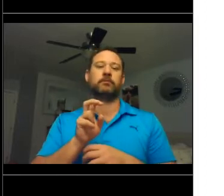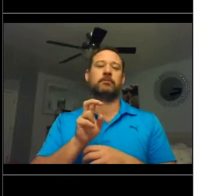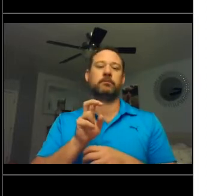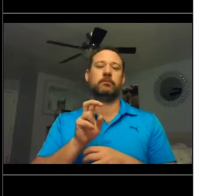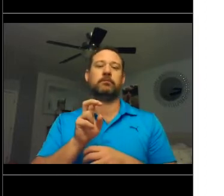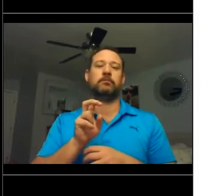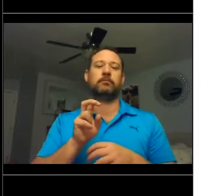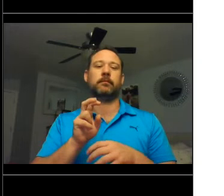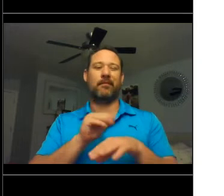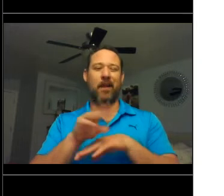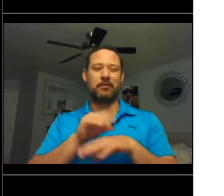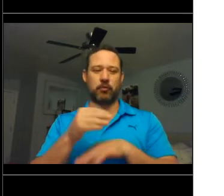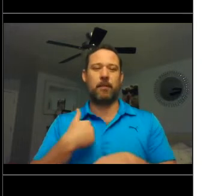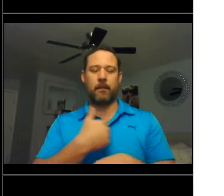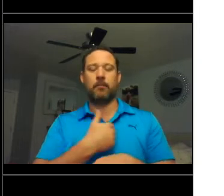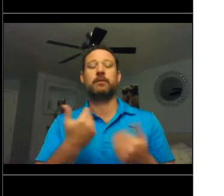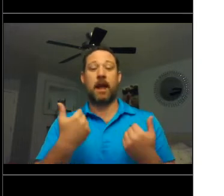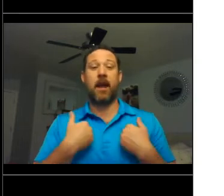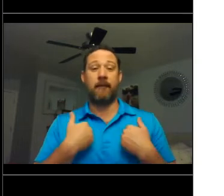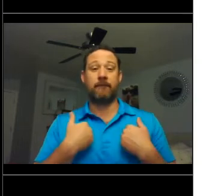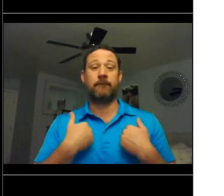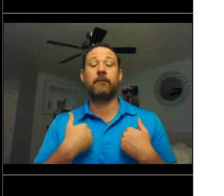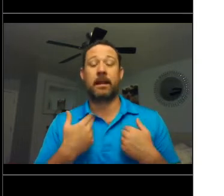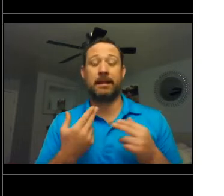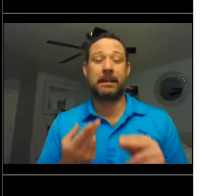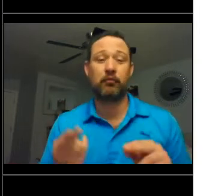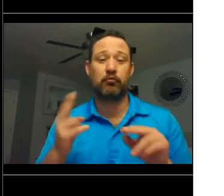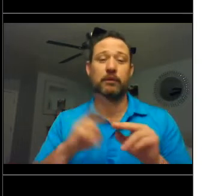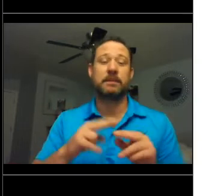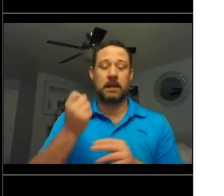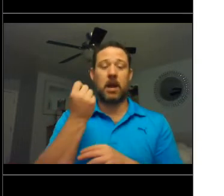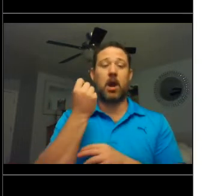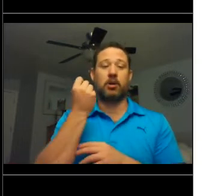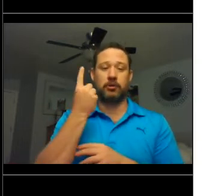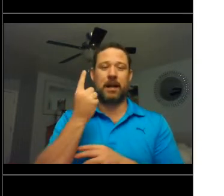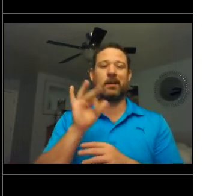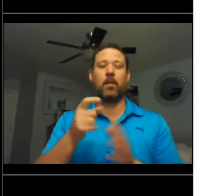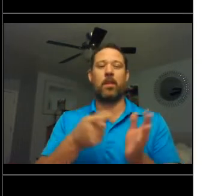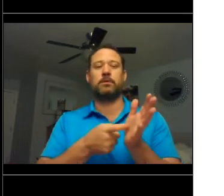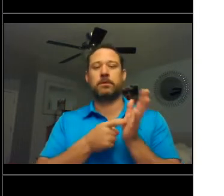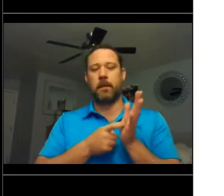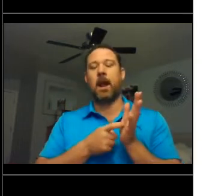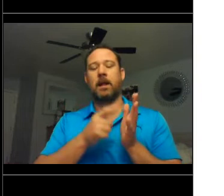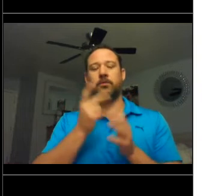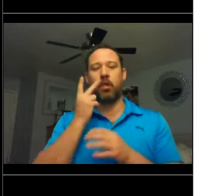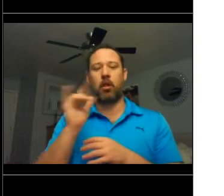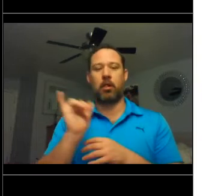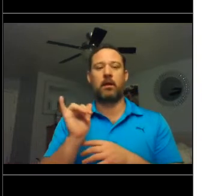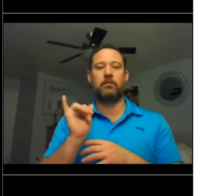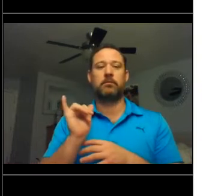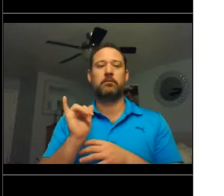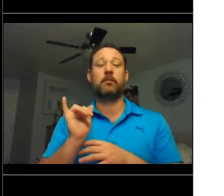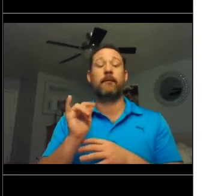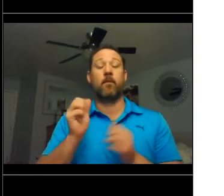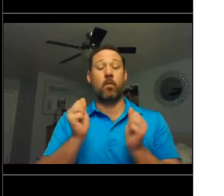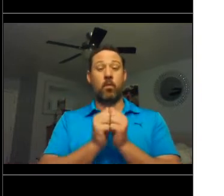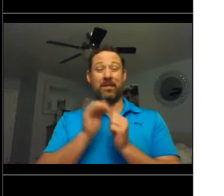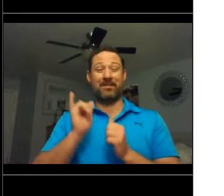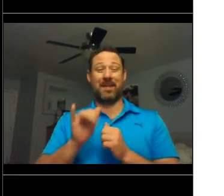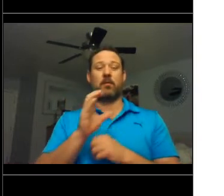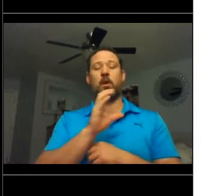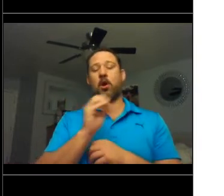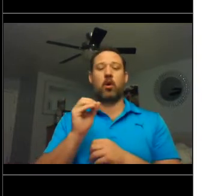have, and we want to be increasingly cognizant about what those demands look like. And with that, we're aiming to really co-create